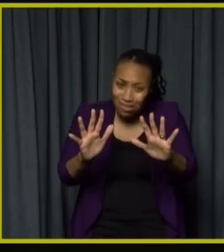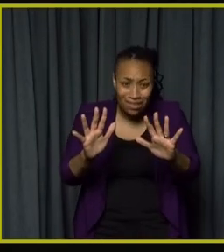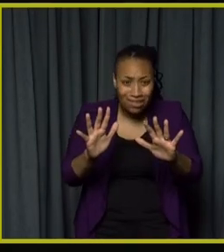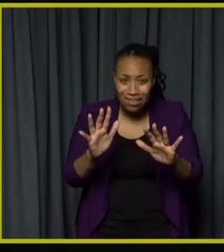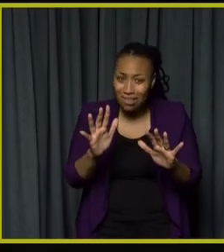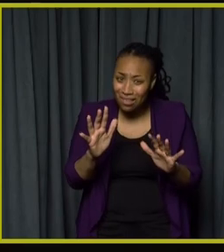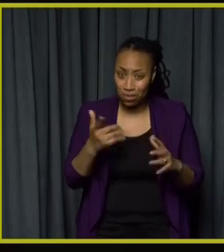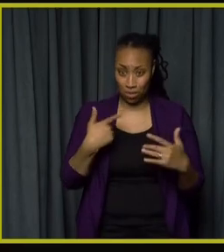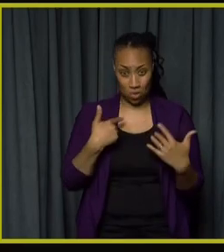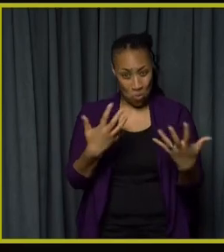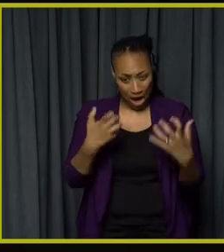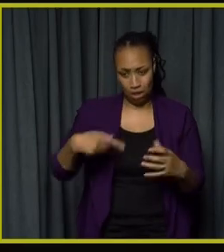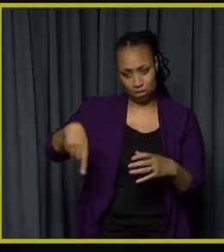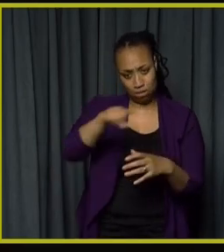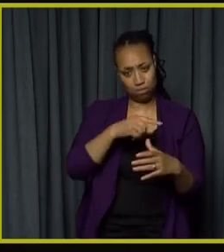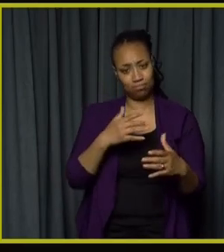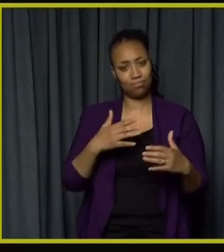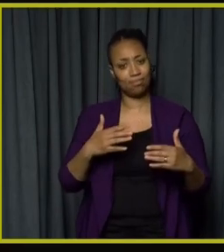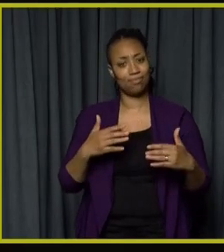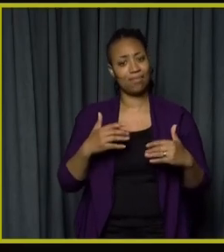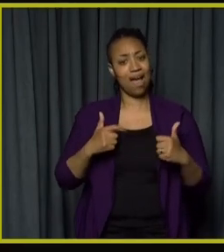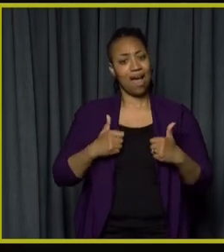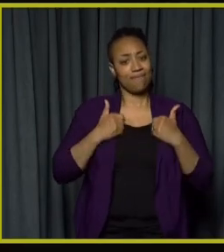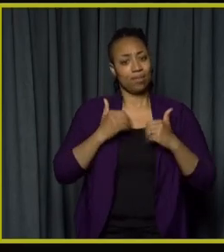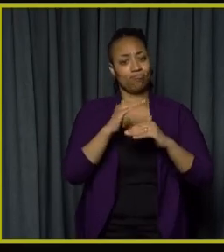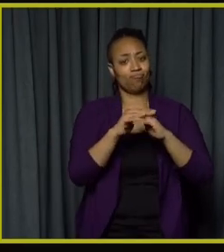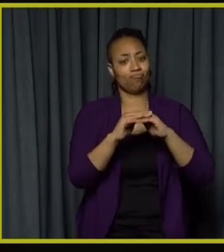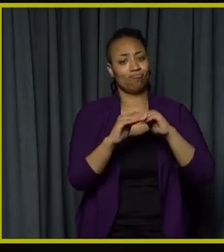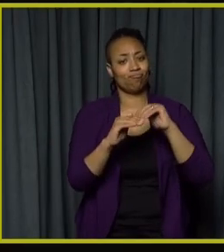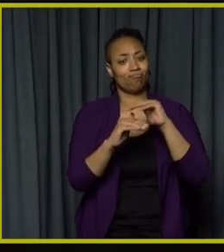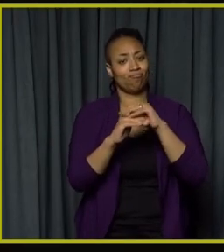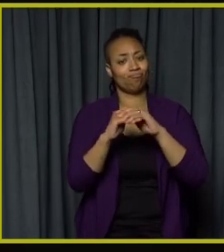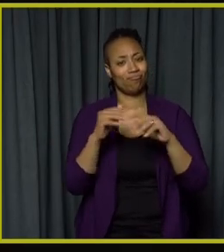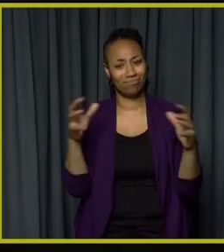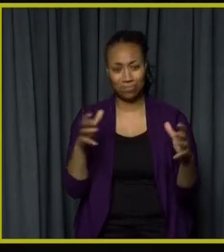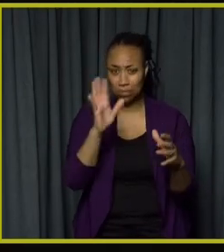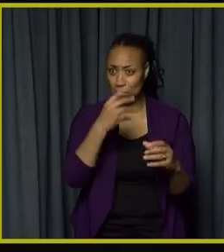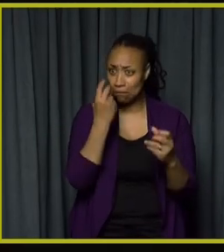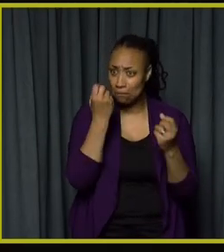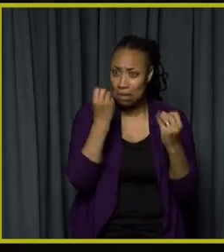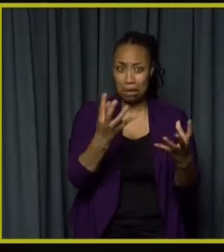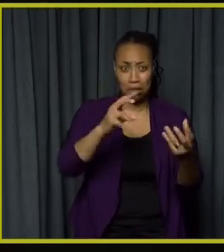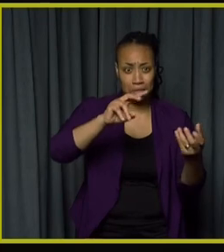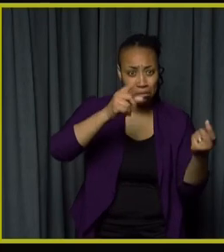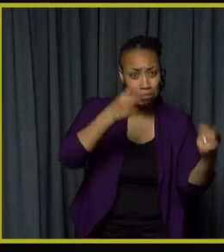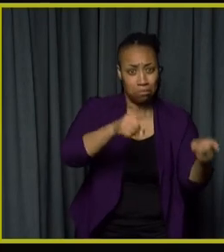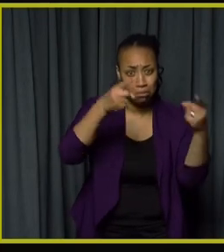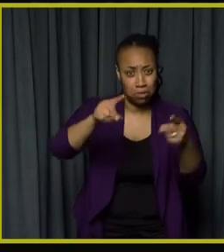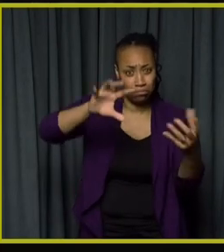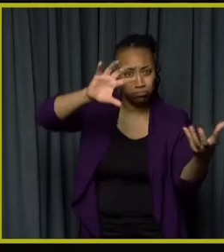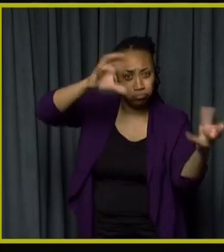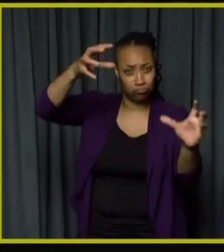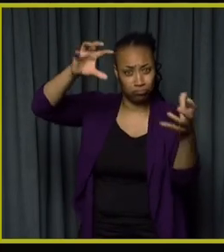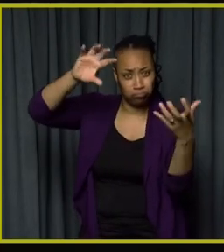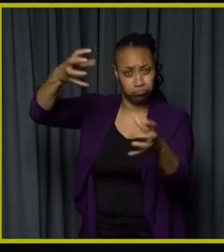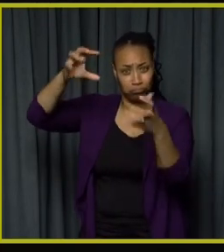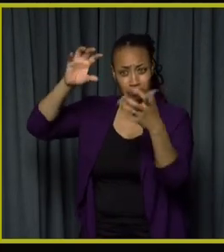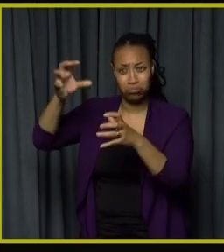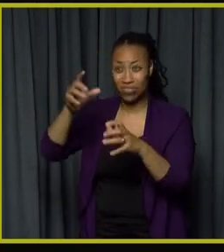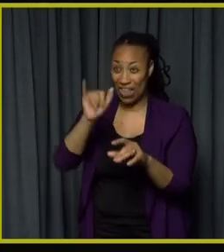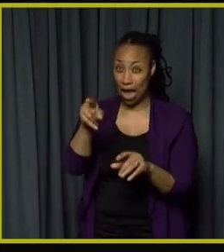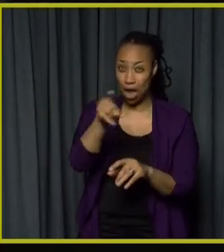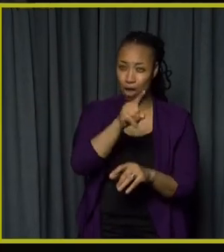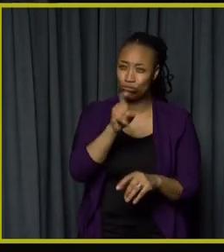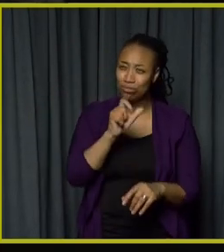need to understand that many of the things we are seeing don't have to be. They are bad choices. People in line